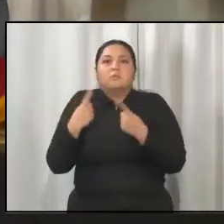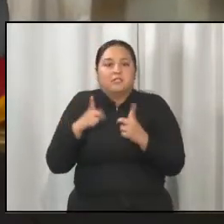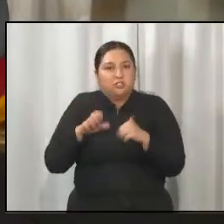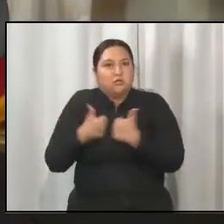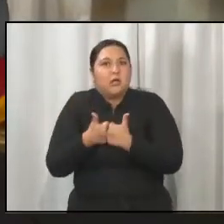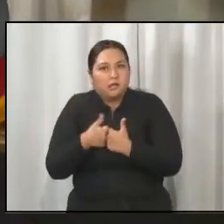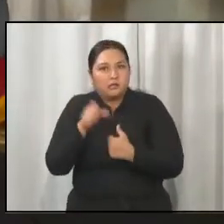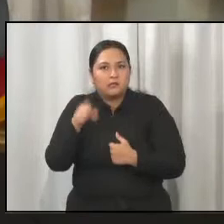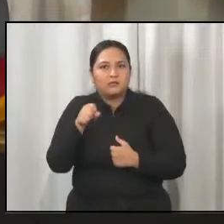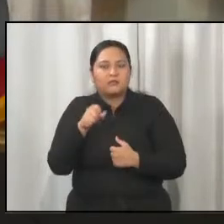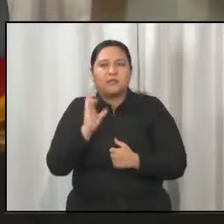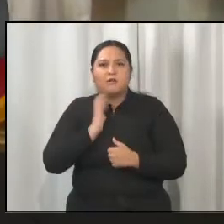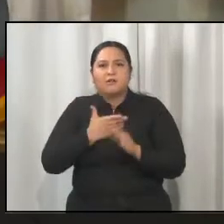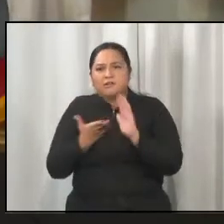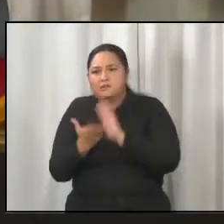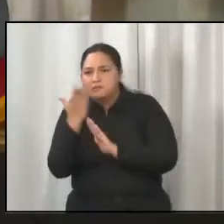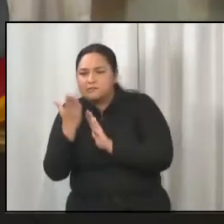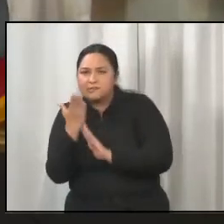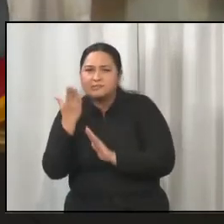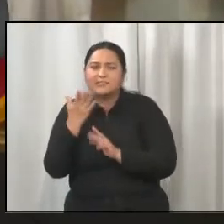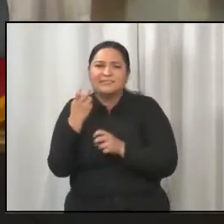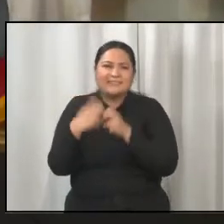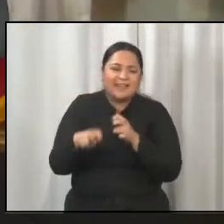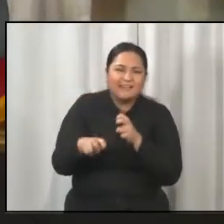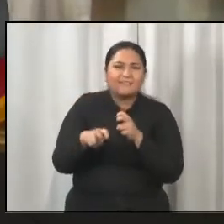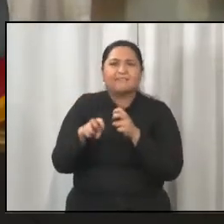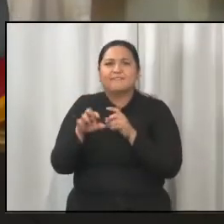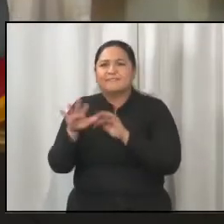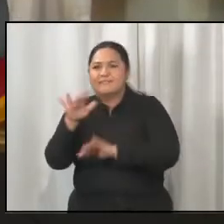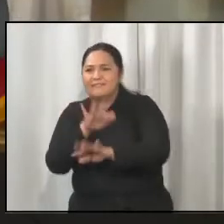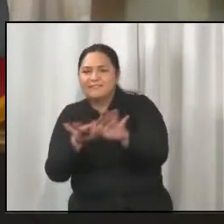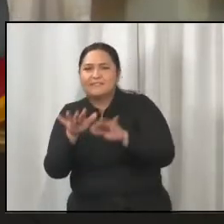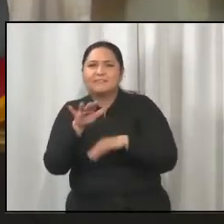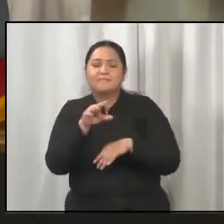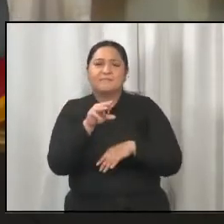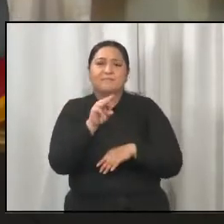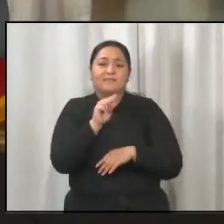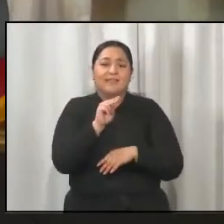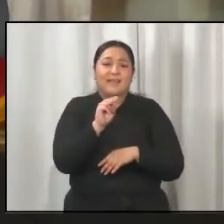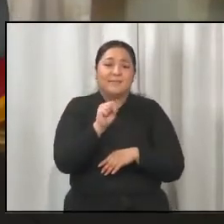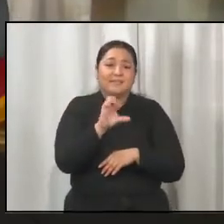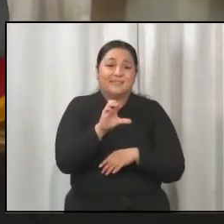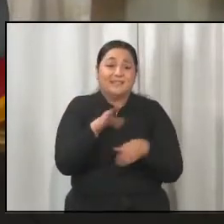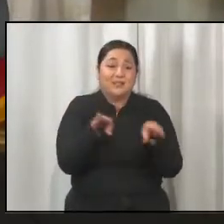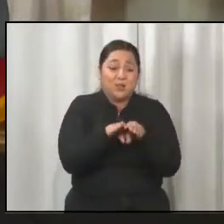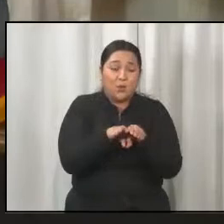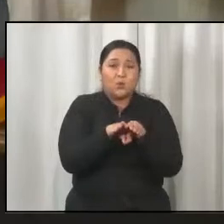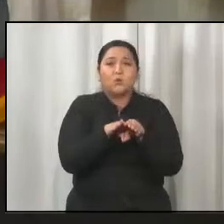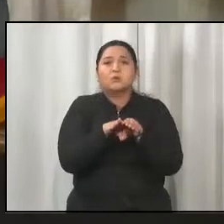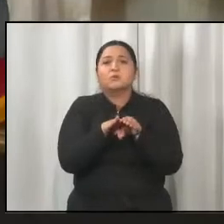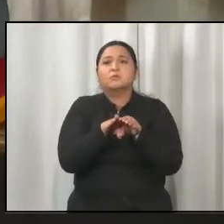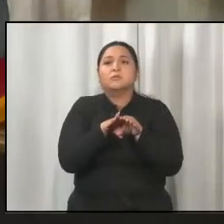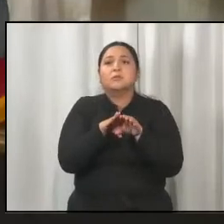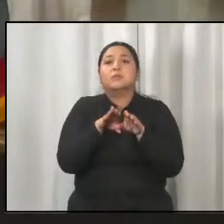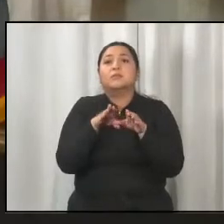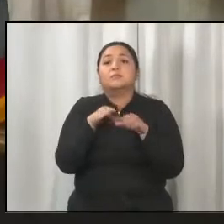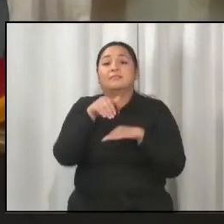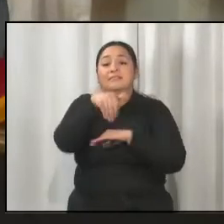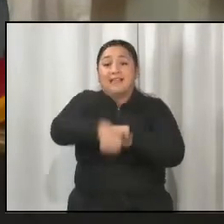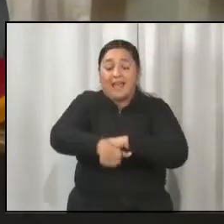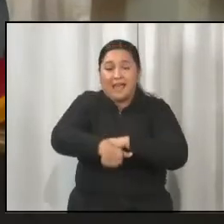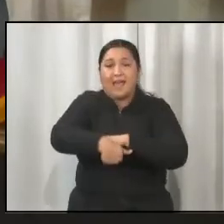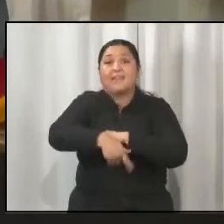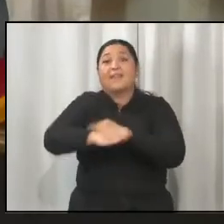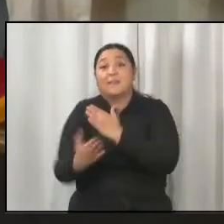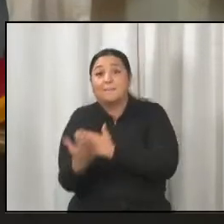our operations pretty tough and transitioning from the MSC closing and then starting back up in the morning, but well